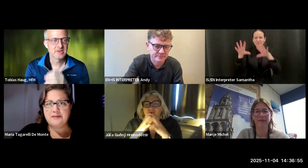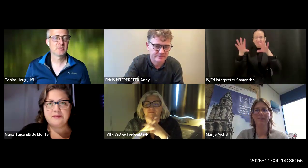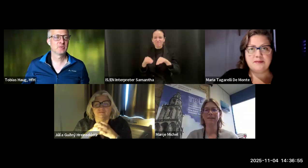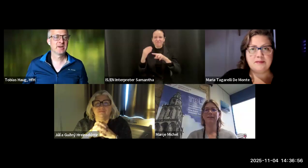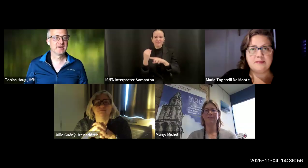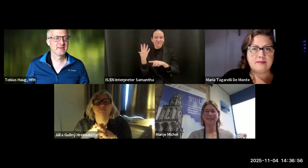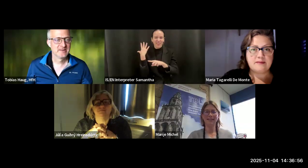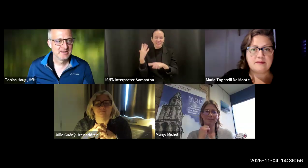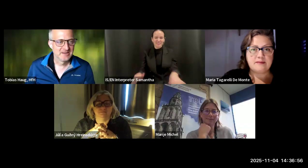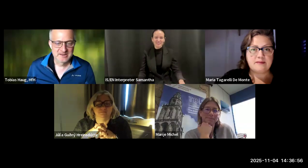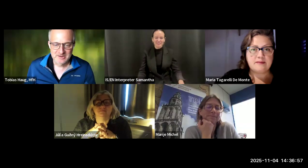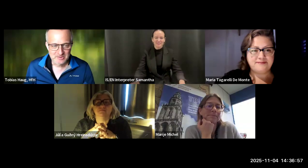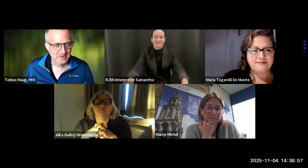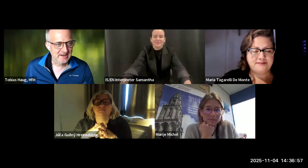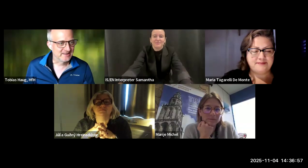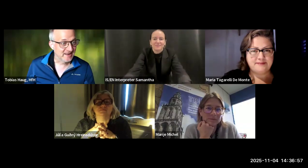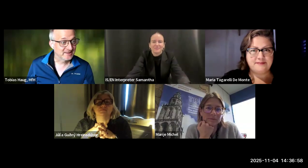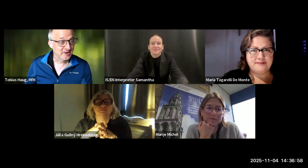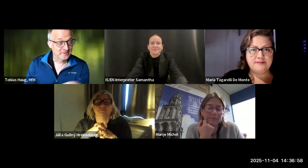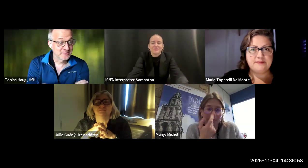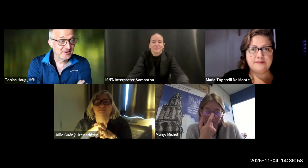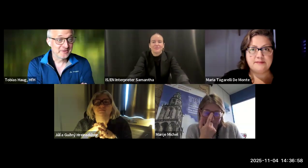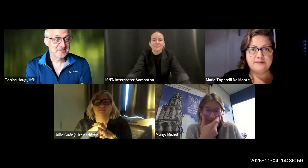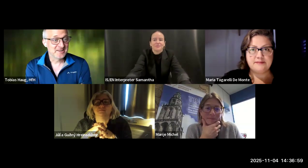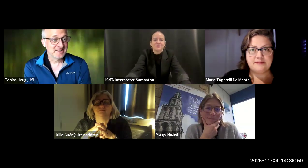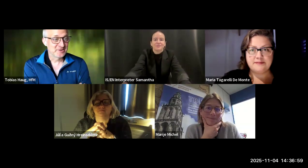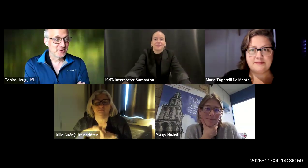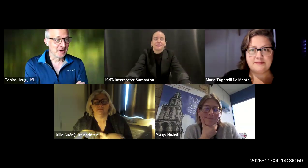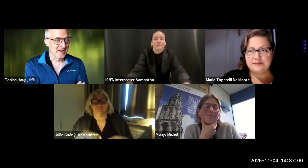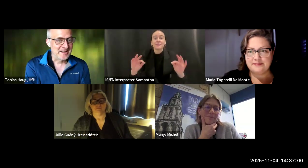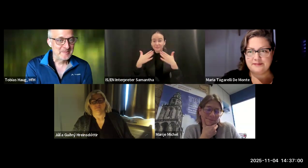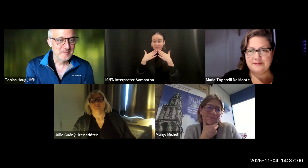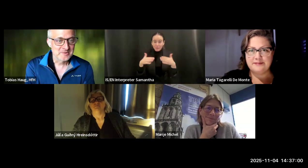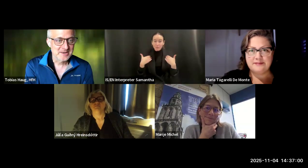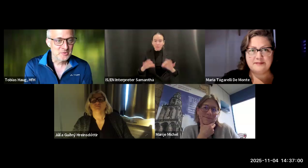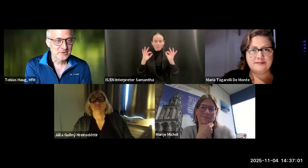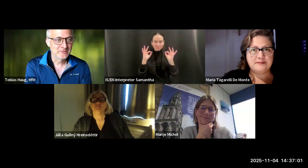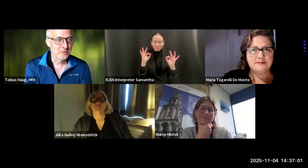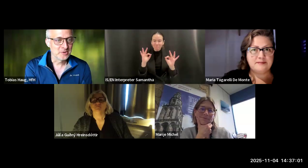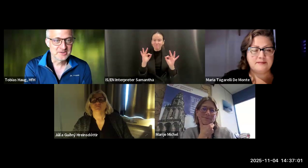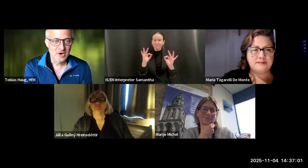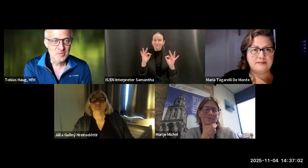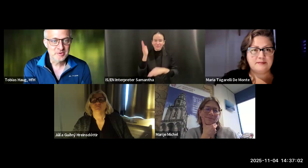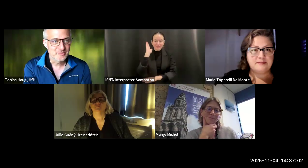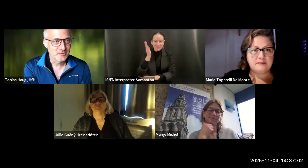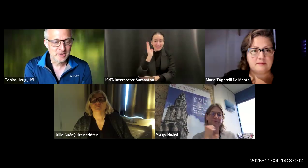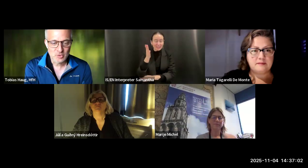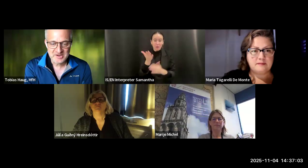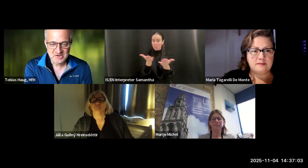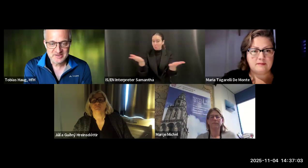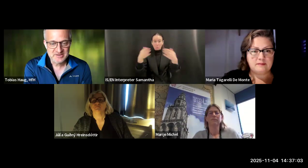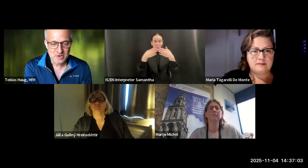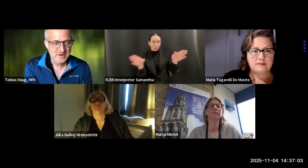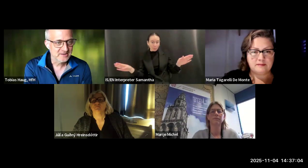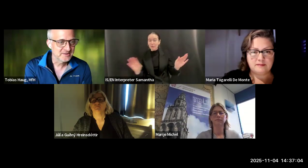Stop your presentation. Great. Yes. All right. Thanks a lot. It was a very fascinating talk. So now the floor is open